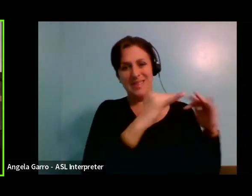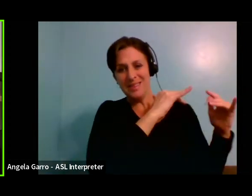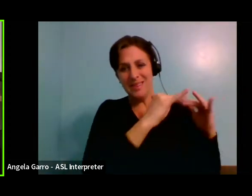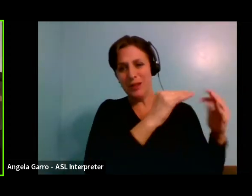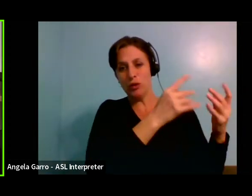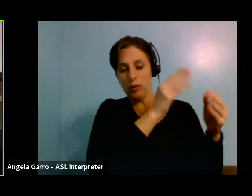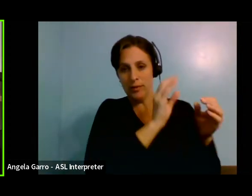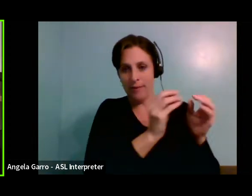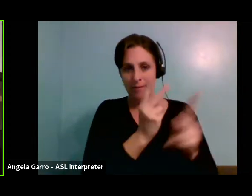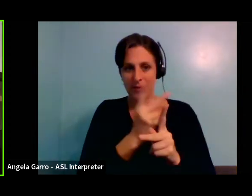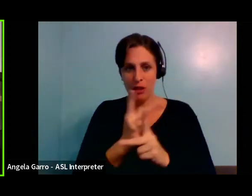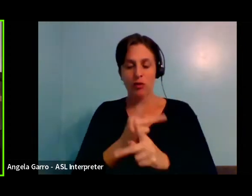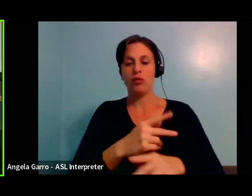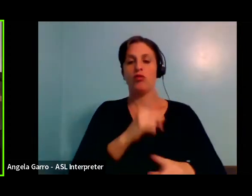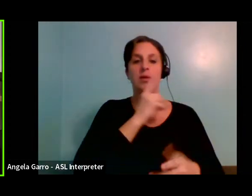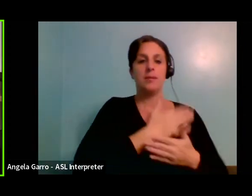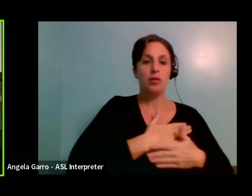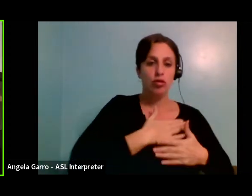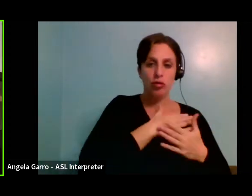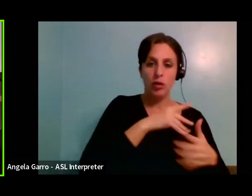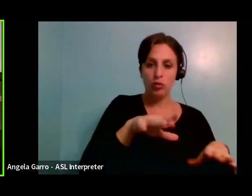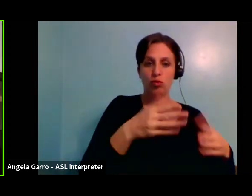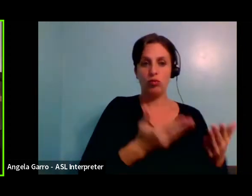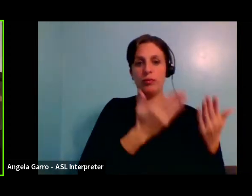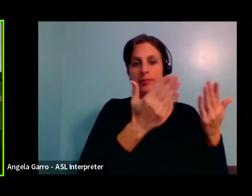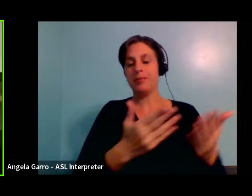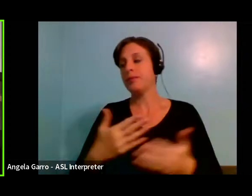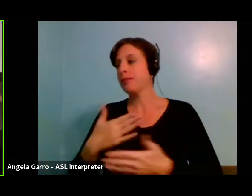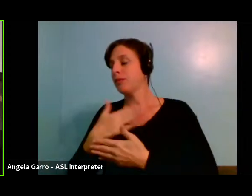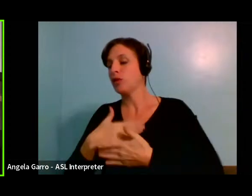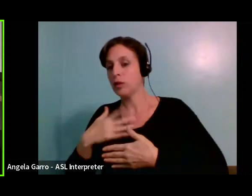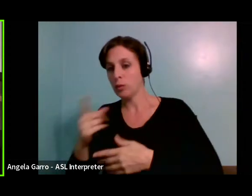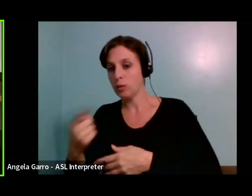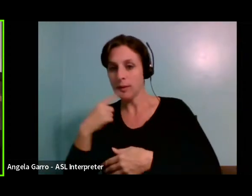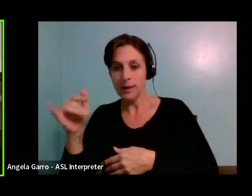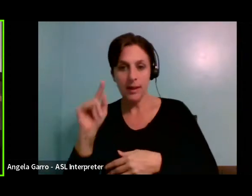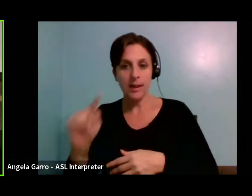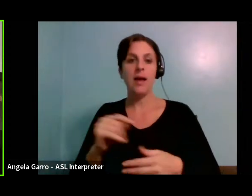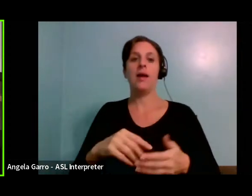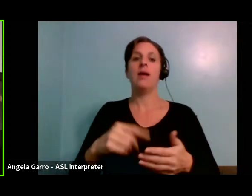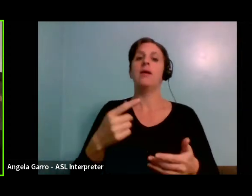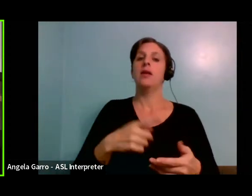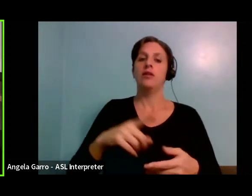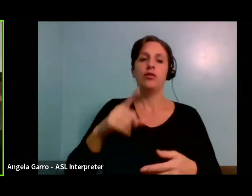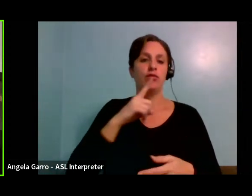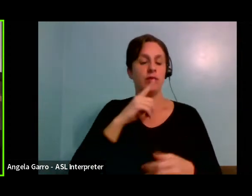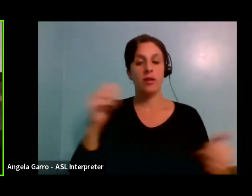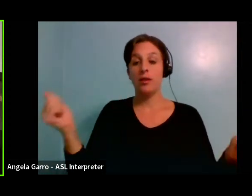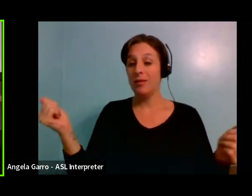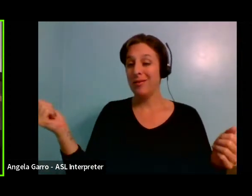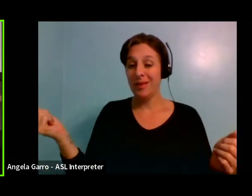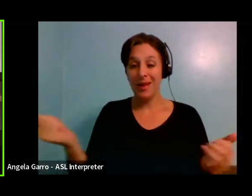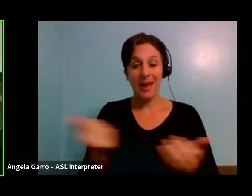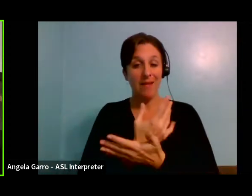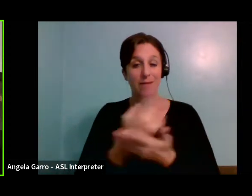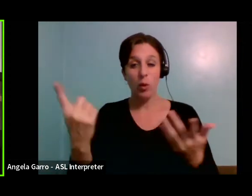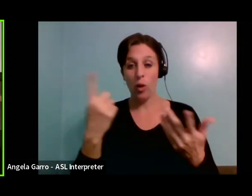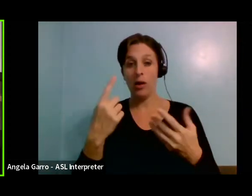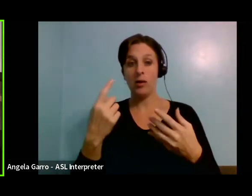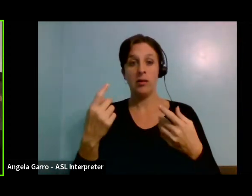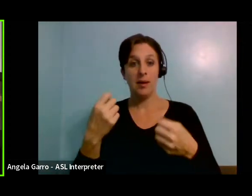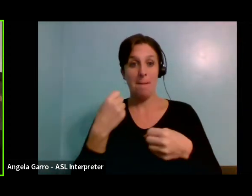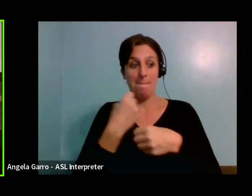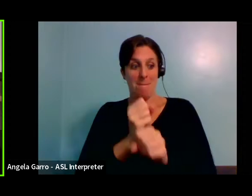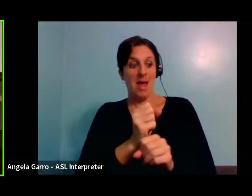So I appreciate you bringing it up. I appreciate you saying it and just all the people that made